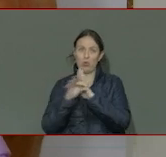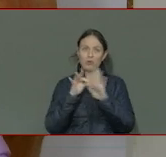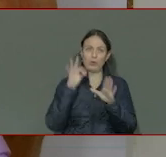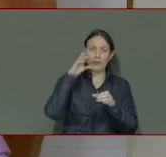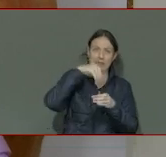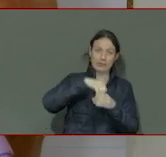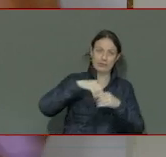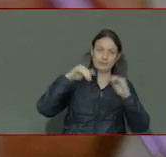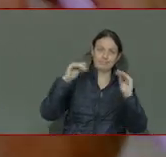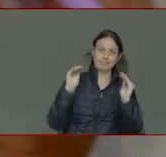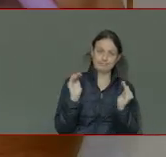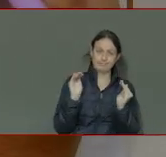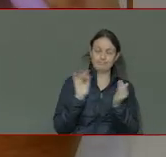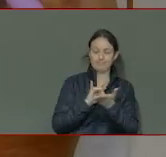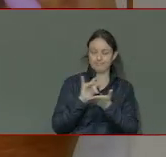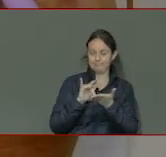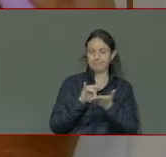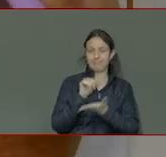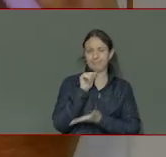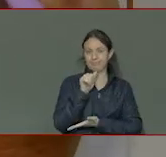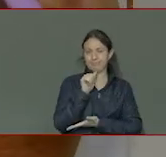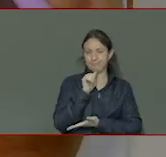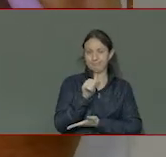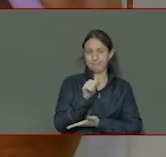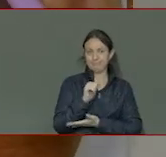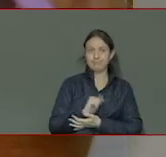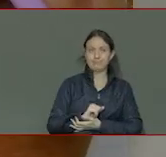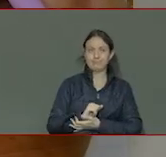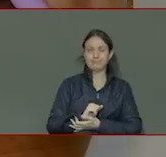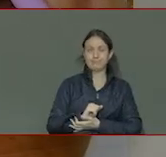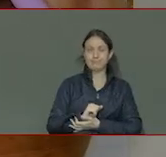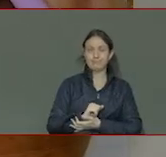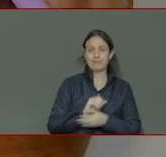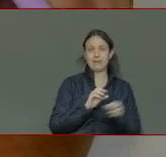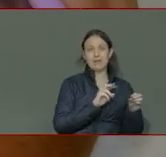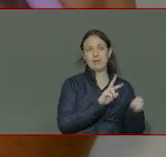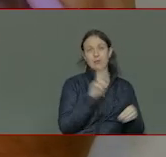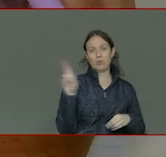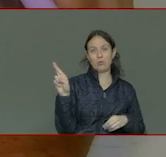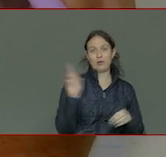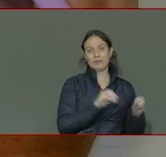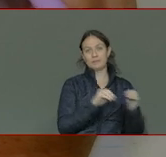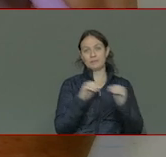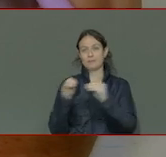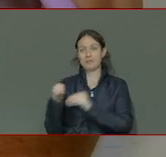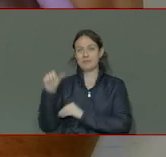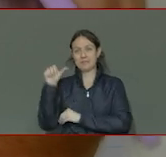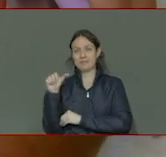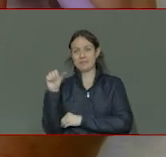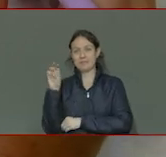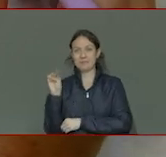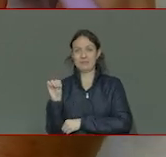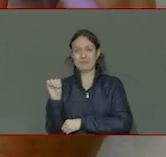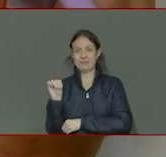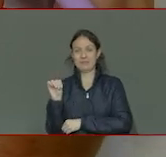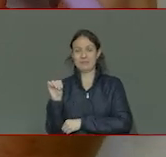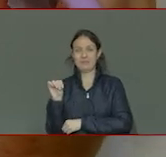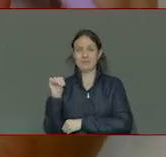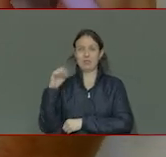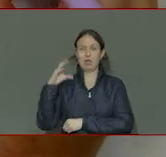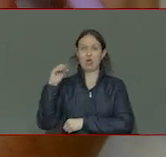net force. It is moving 6 meters to the right, and then cos will